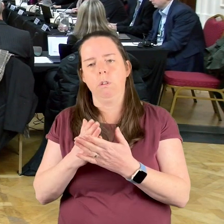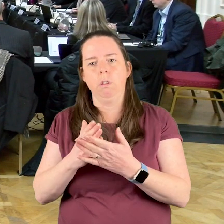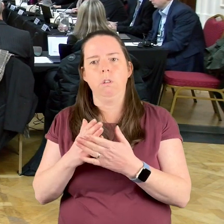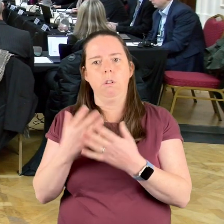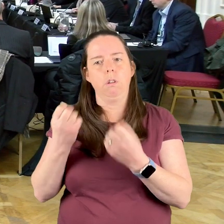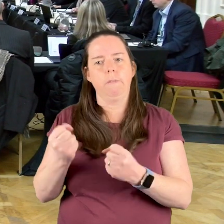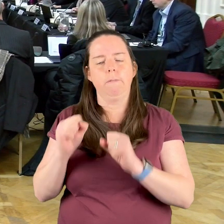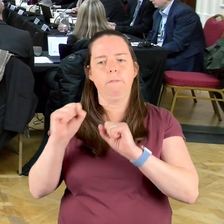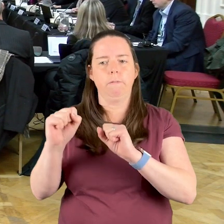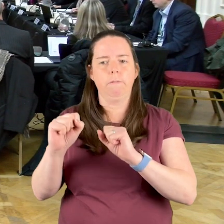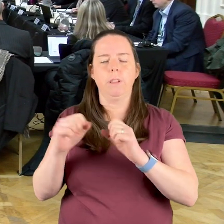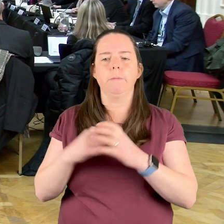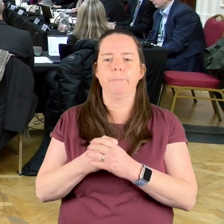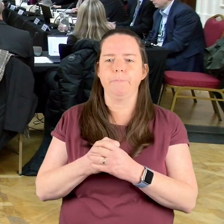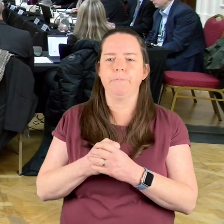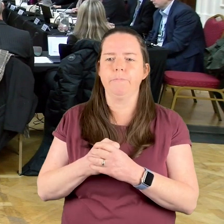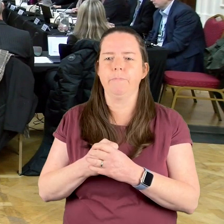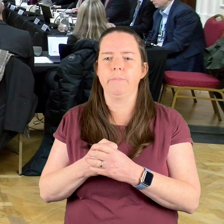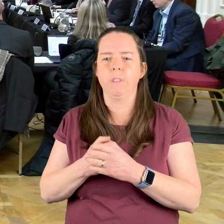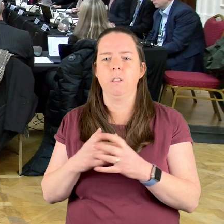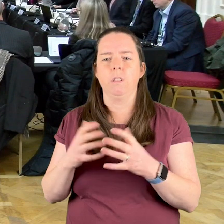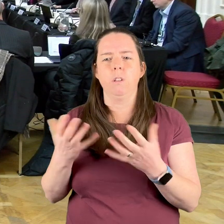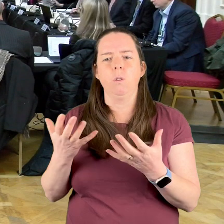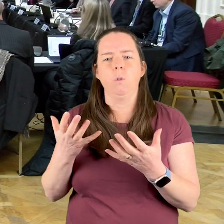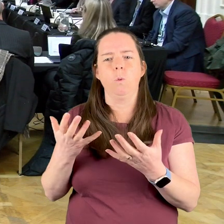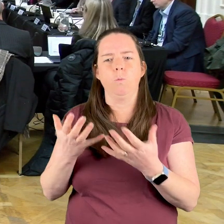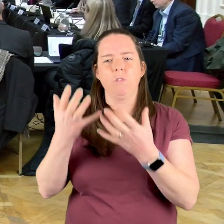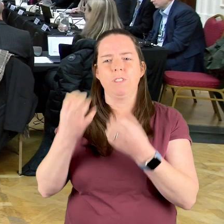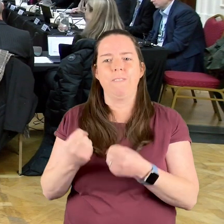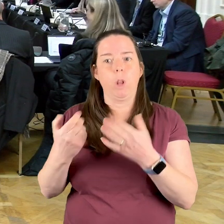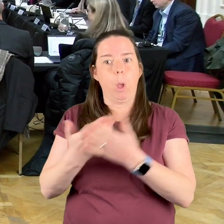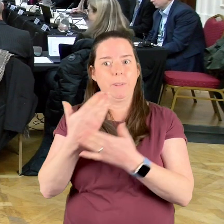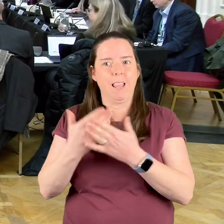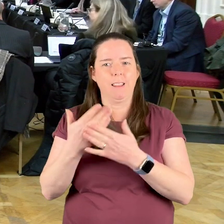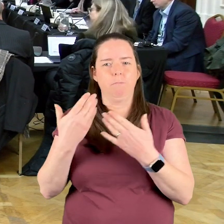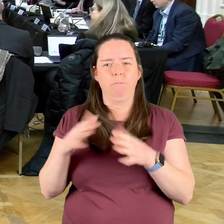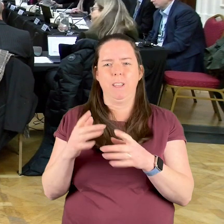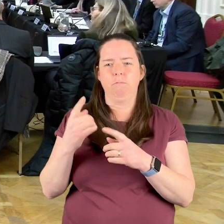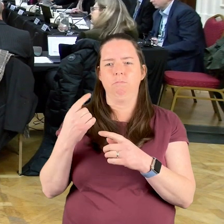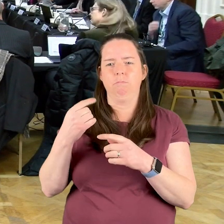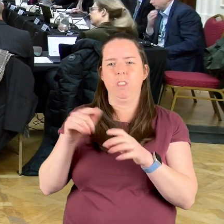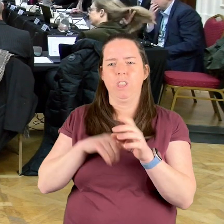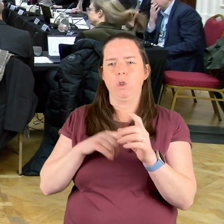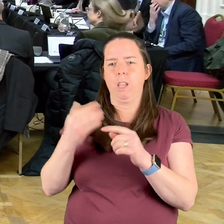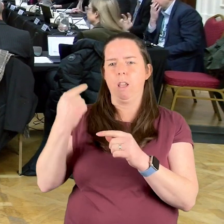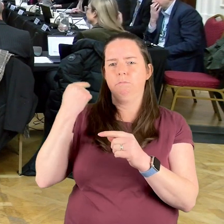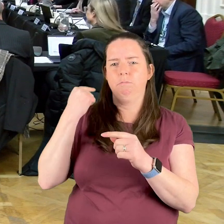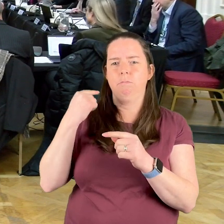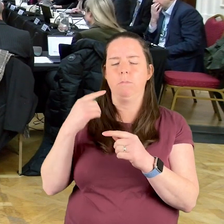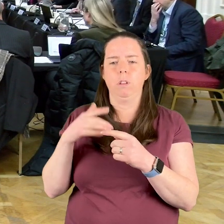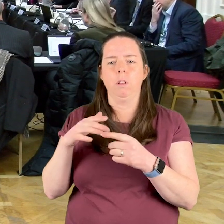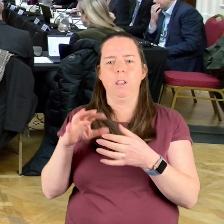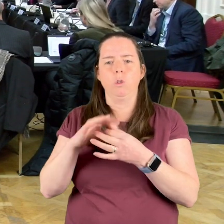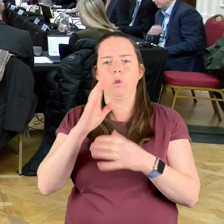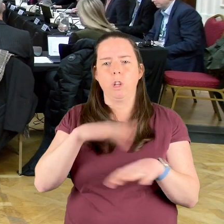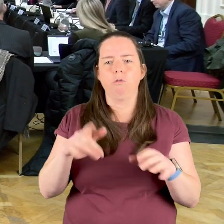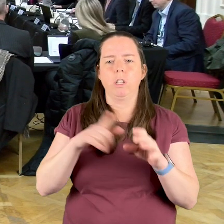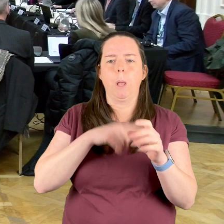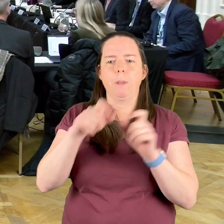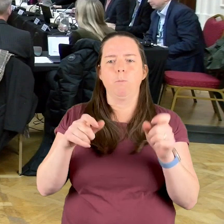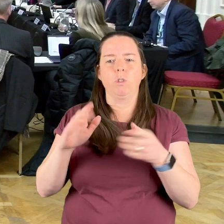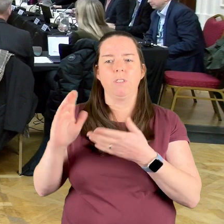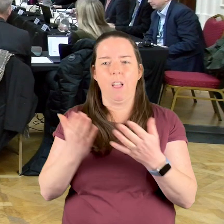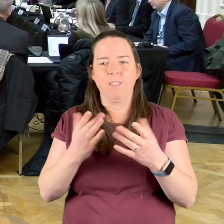driving, and we received an update, didn't we, at the board earlier in this year around children and young people services, but some of the